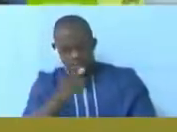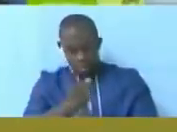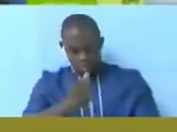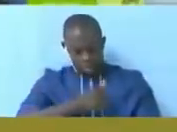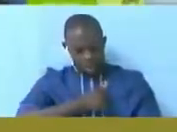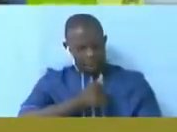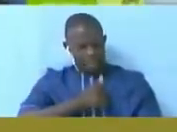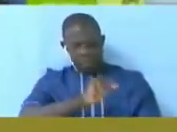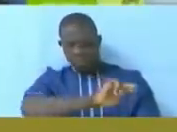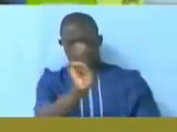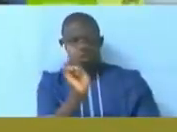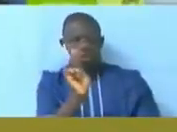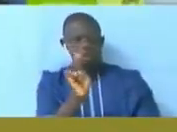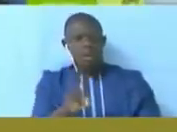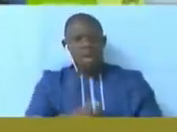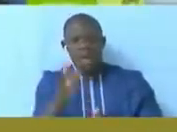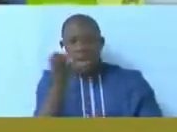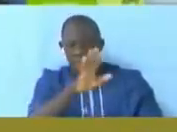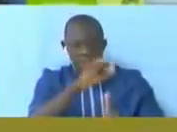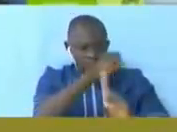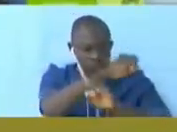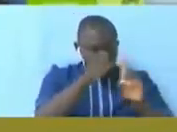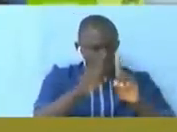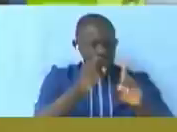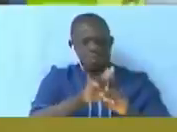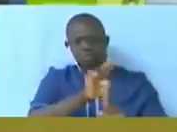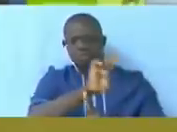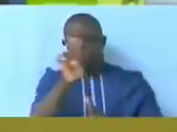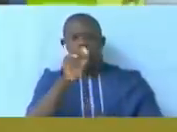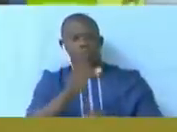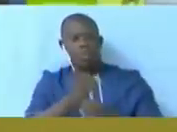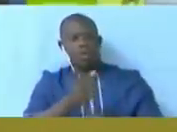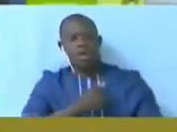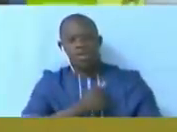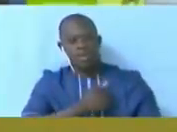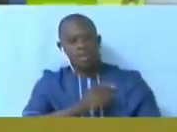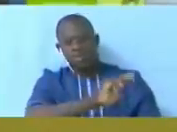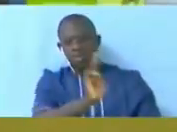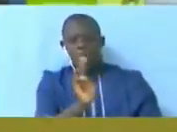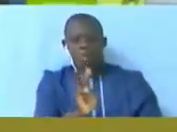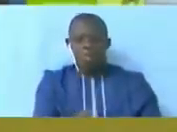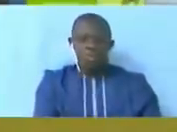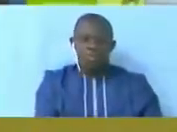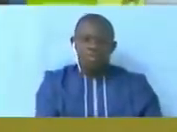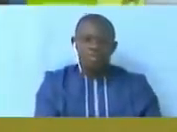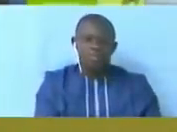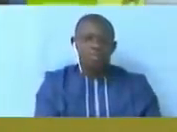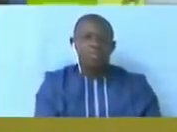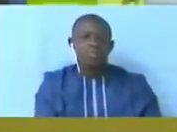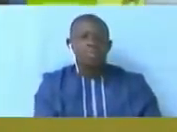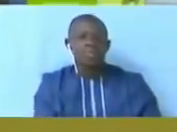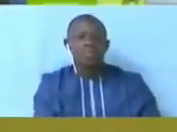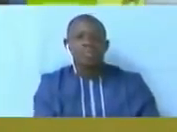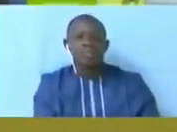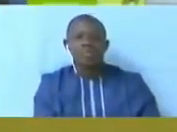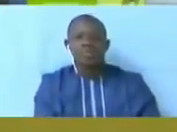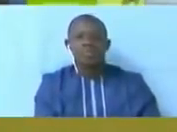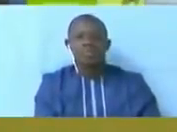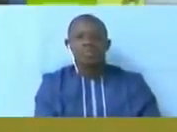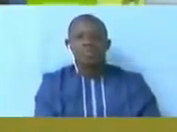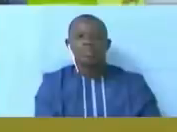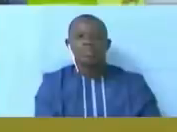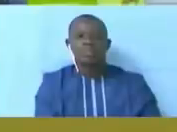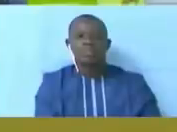situation. Amanke kunjati, andunga manke kanja fananti. Barintenga nyine mutako, mu manyan nante silandila ku